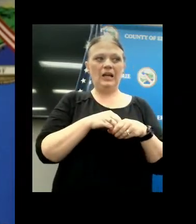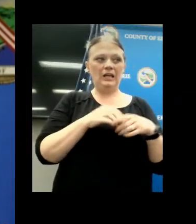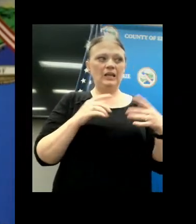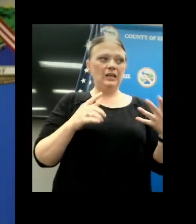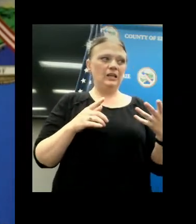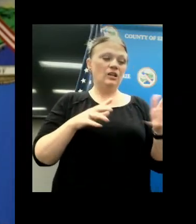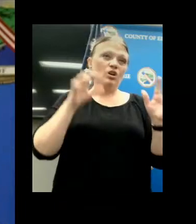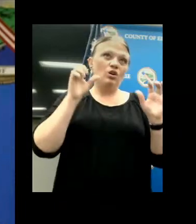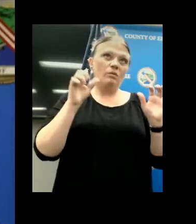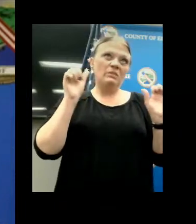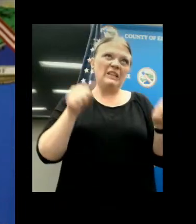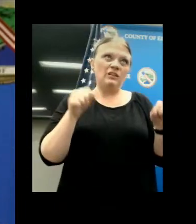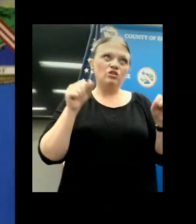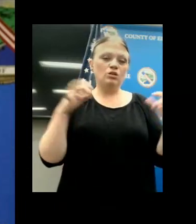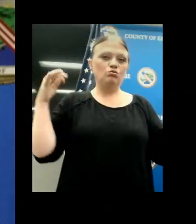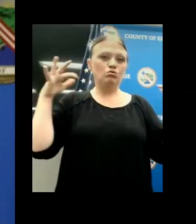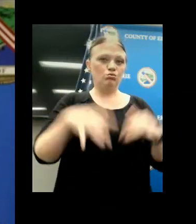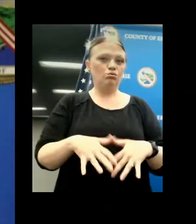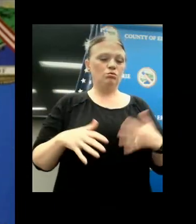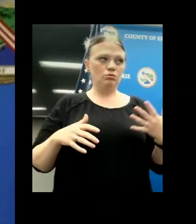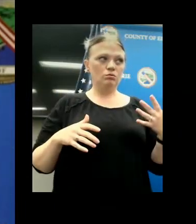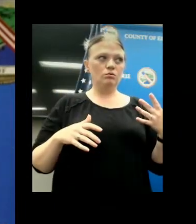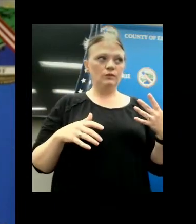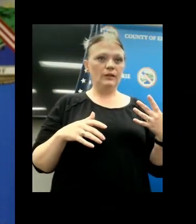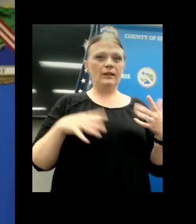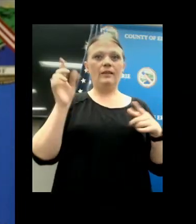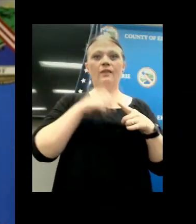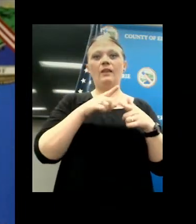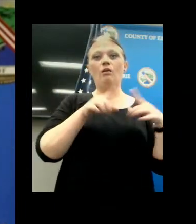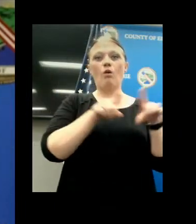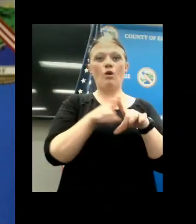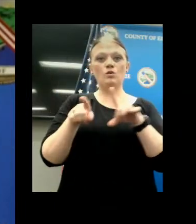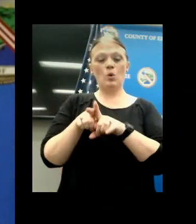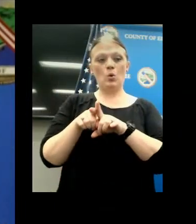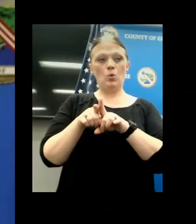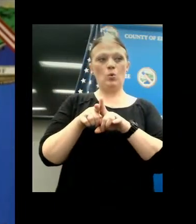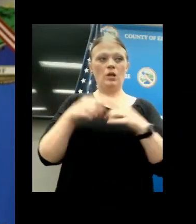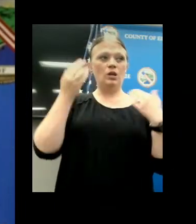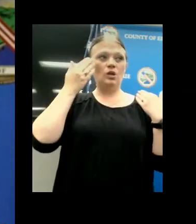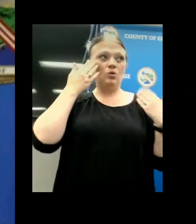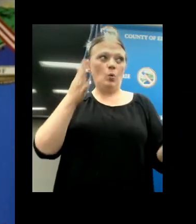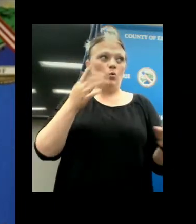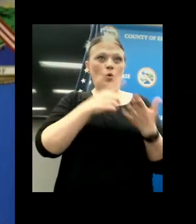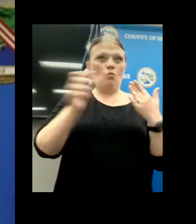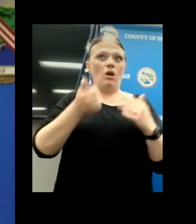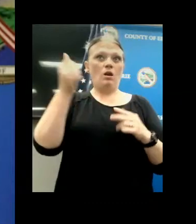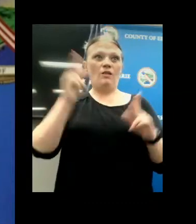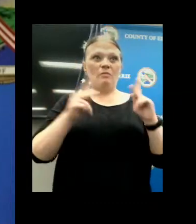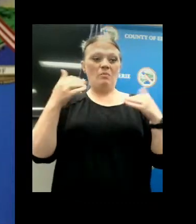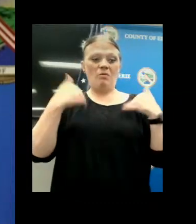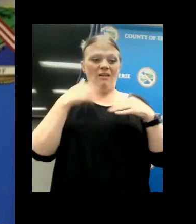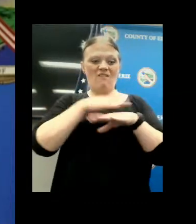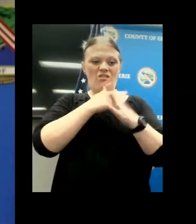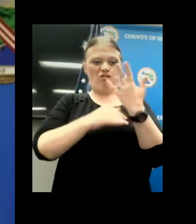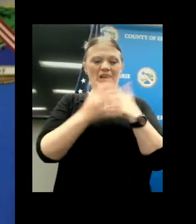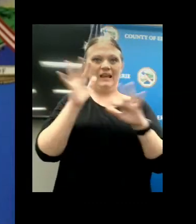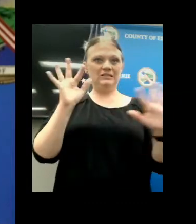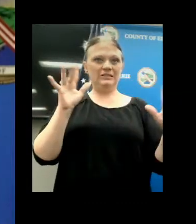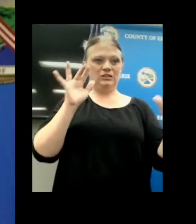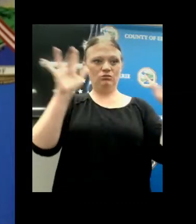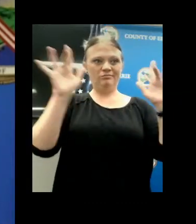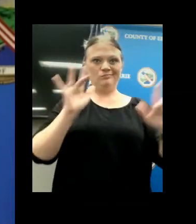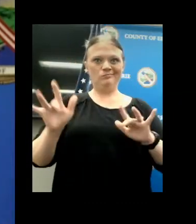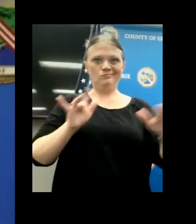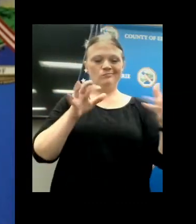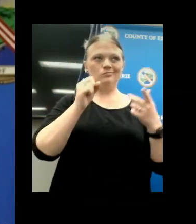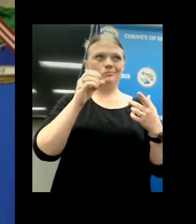that it could potentially be crowded, and then also you don't know what other people have on their hands, and so